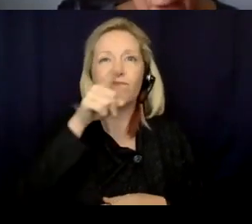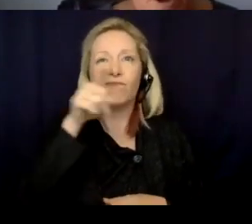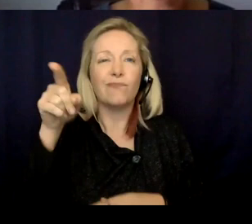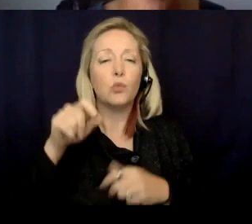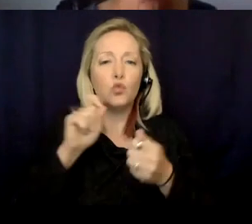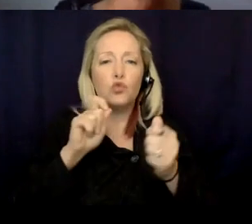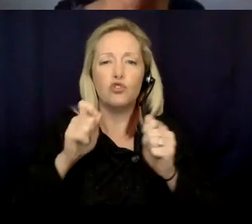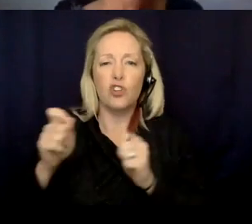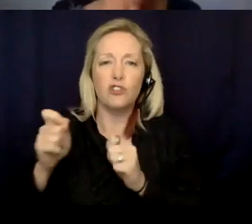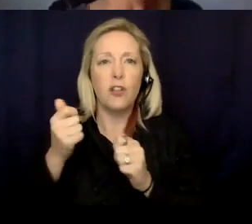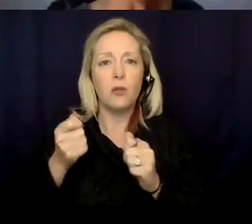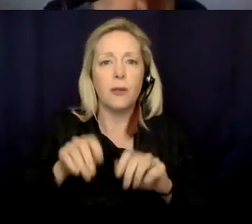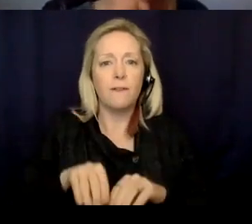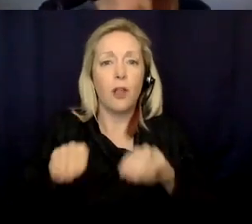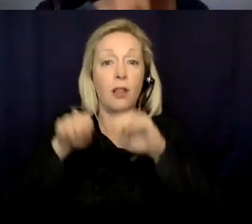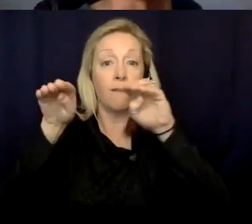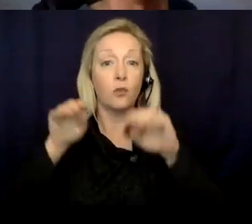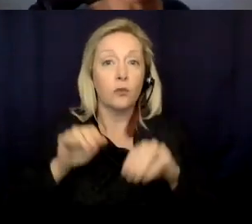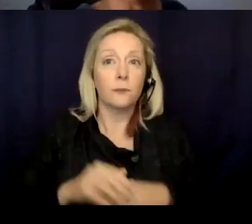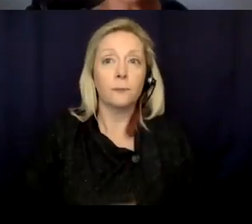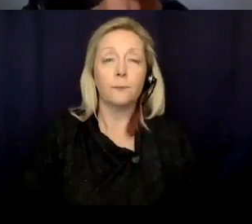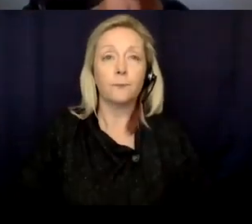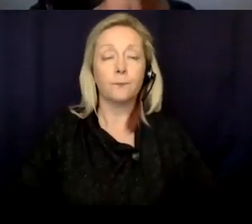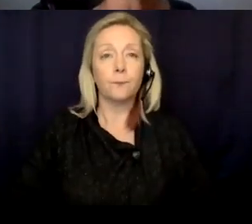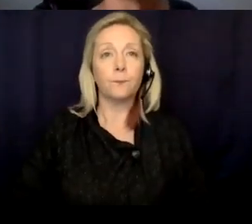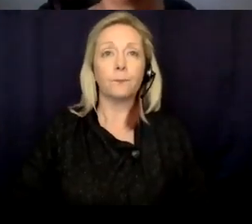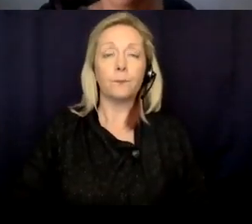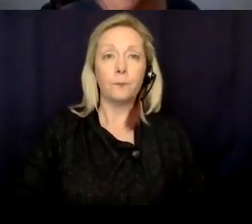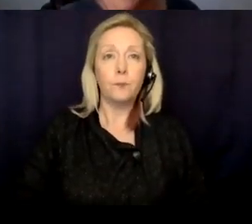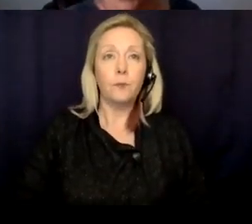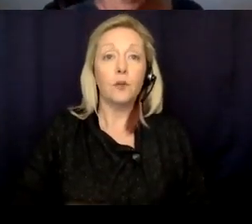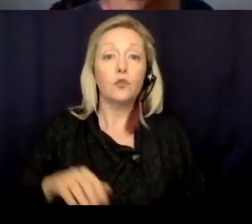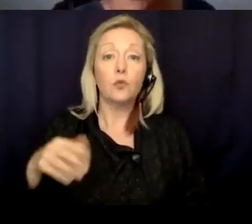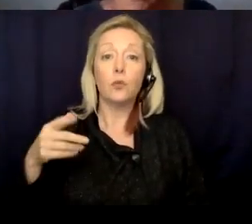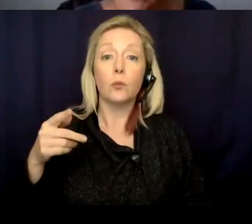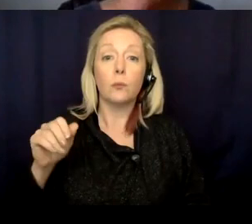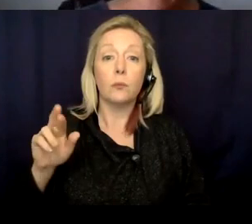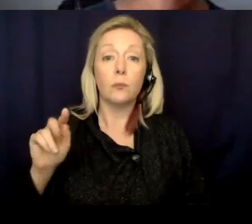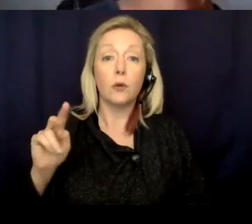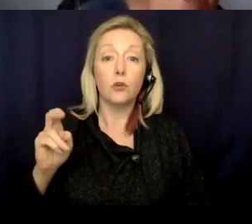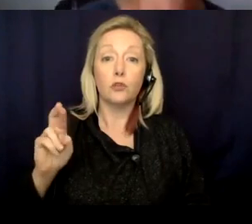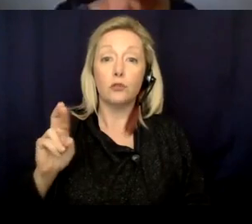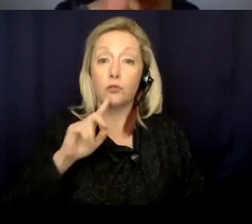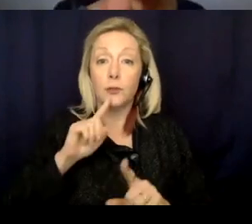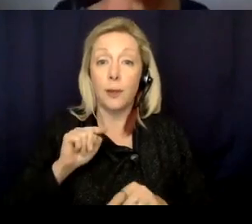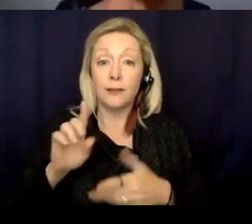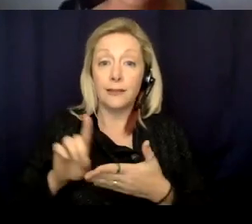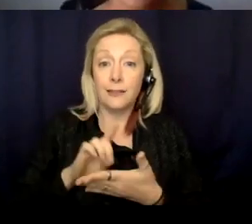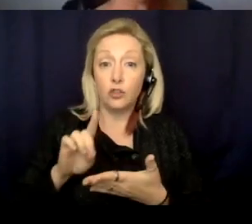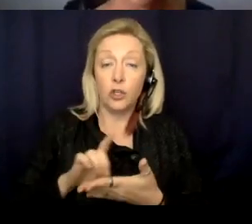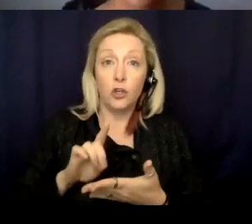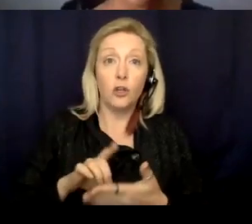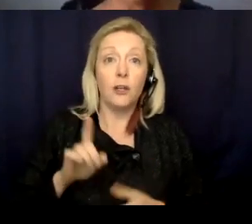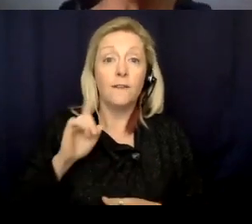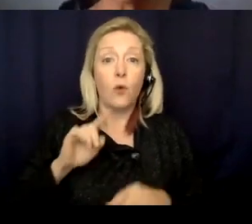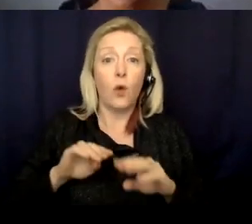wording on the levels, the earlier levels. It's the partner's response dictionary. And at these levels, we're just looking